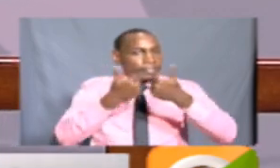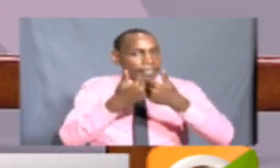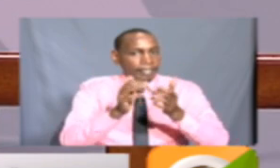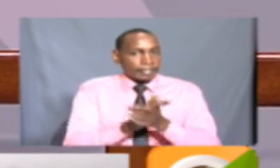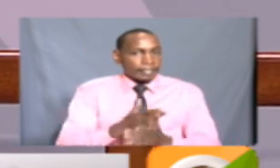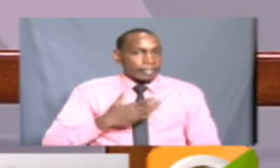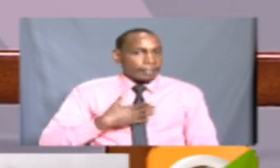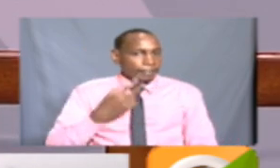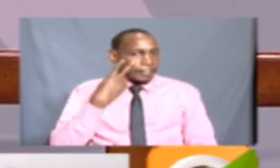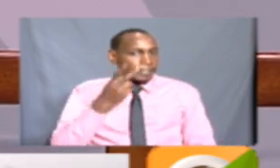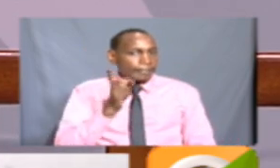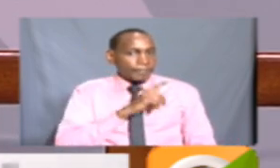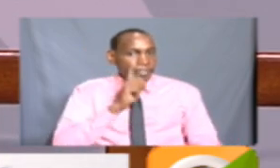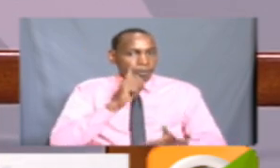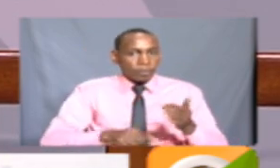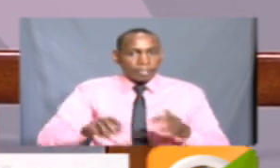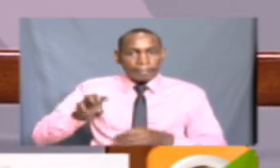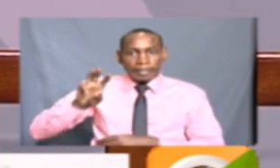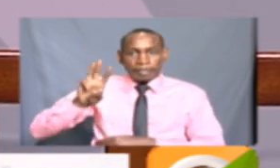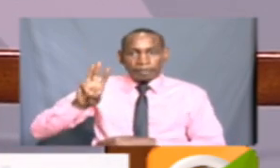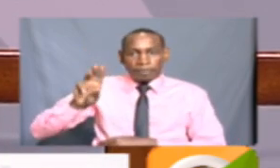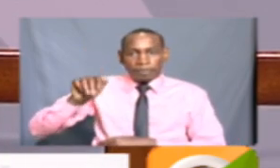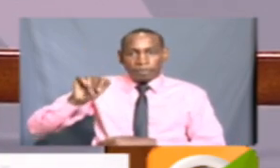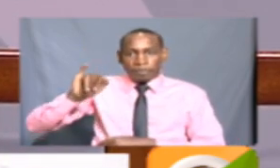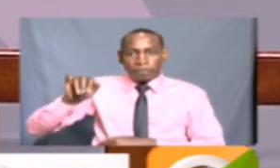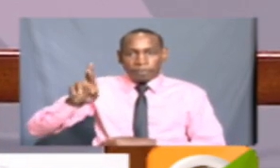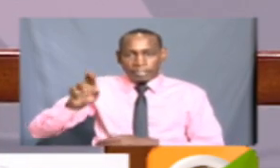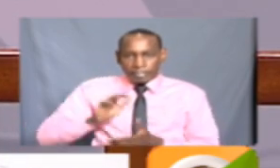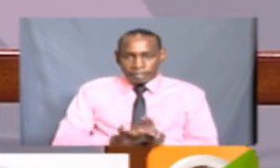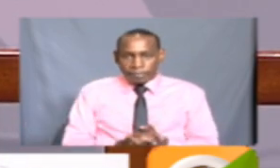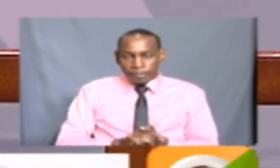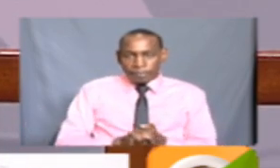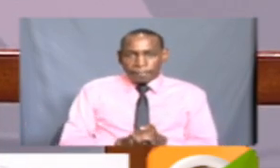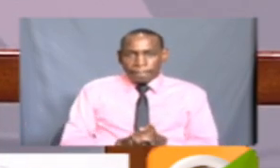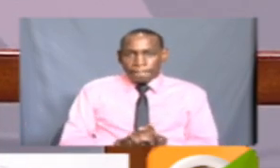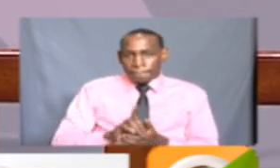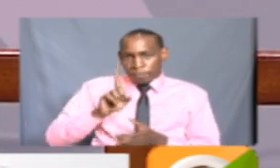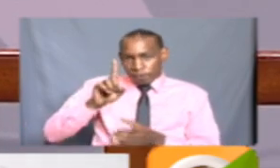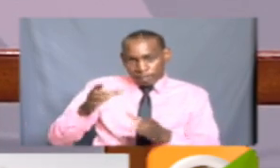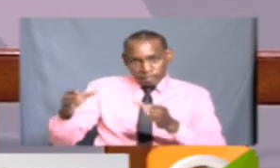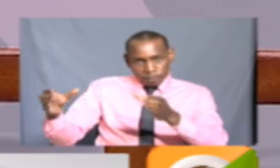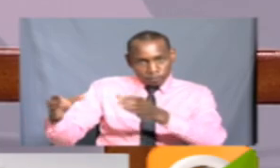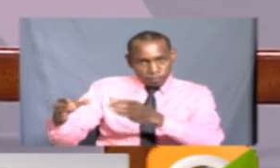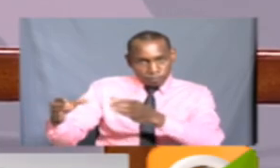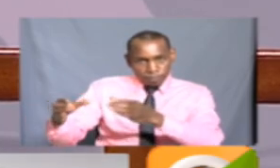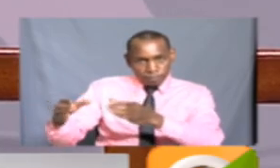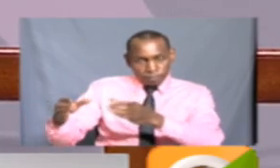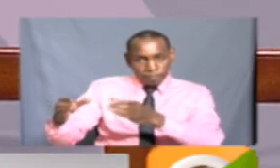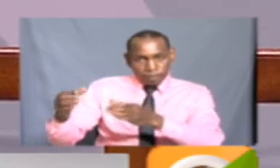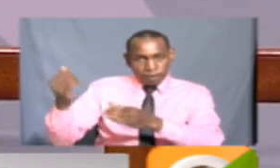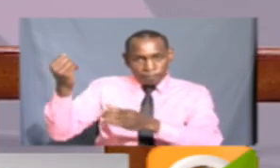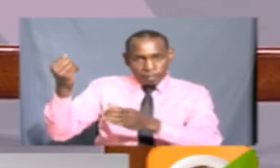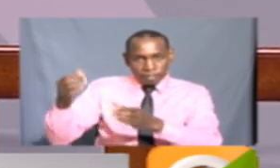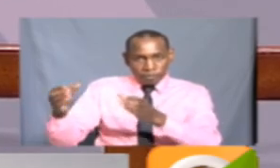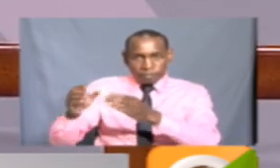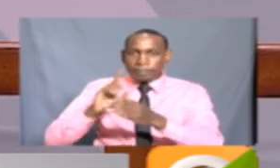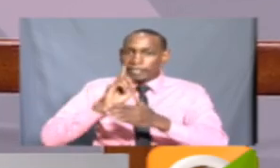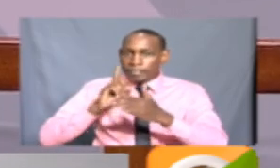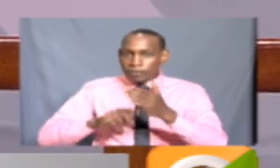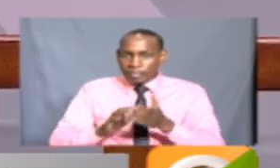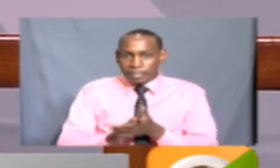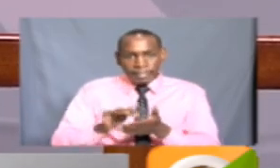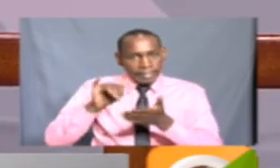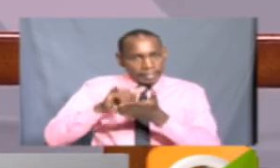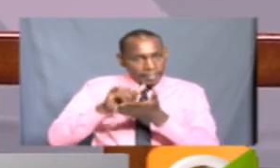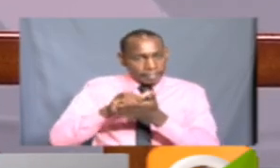seen what is happening in Wajir. There is the one sector of the political divide that is claiming